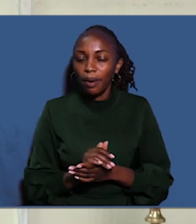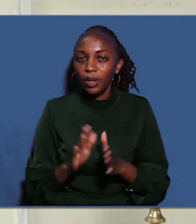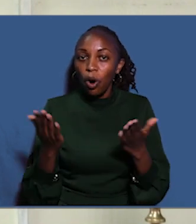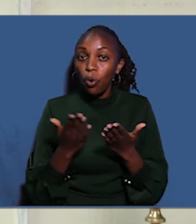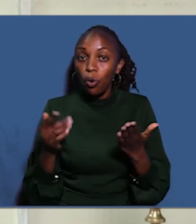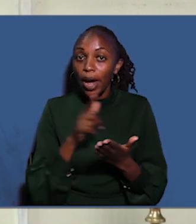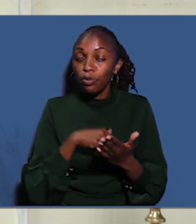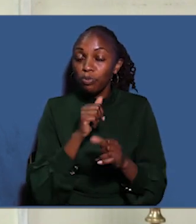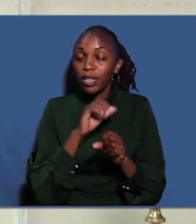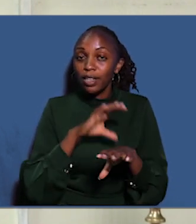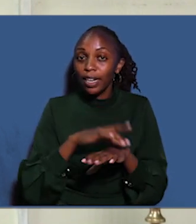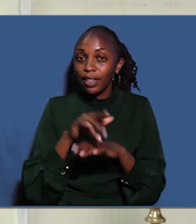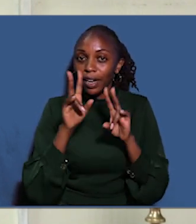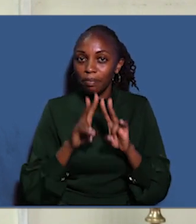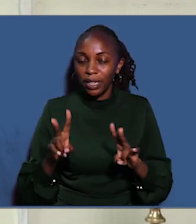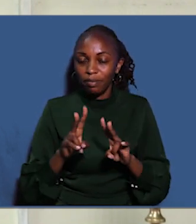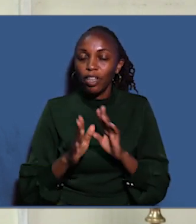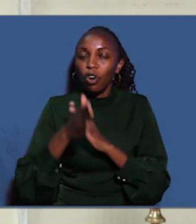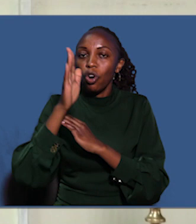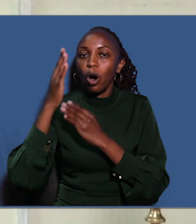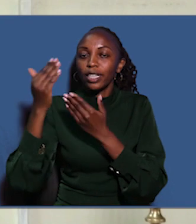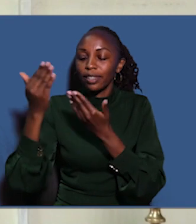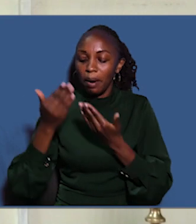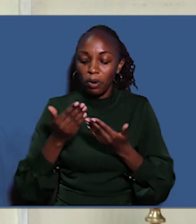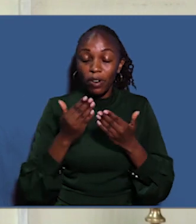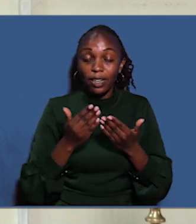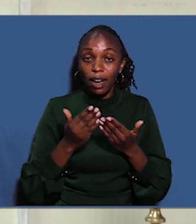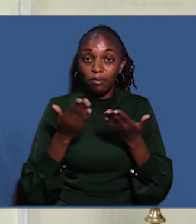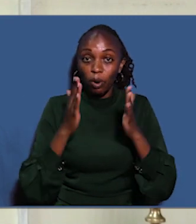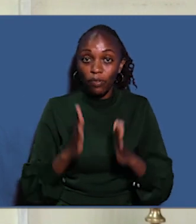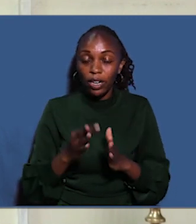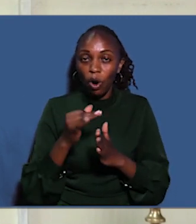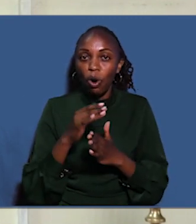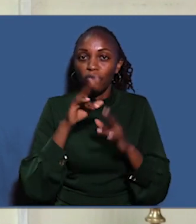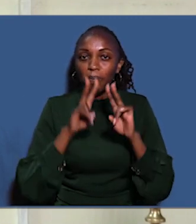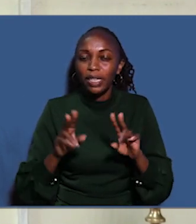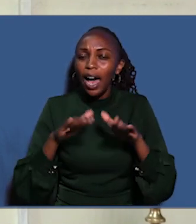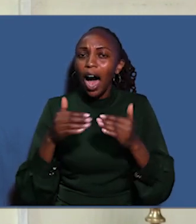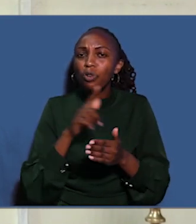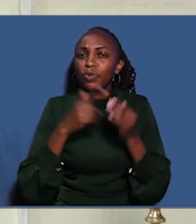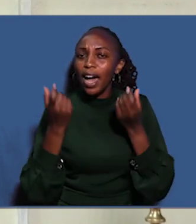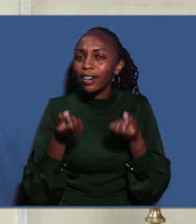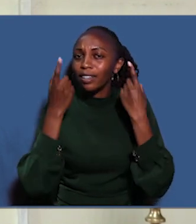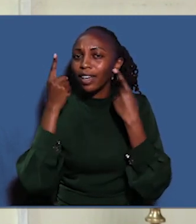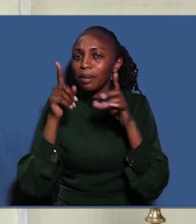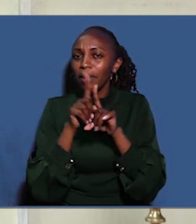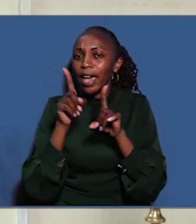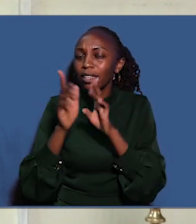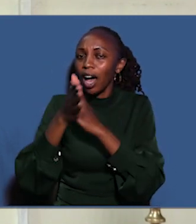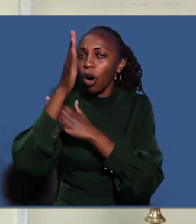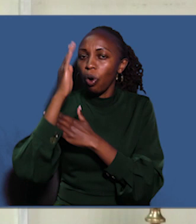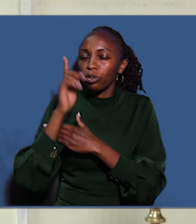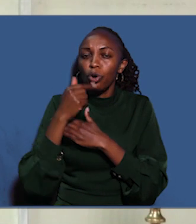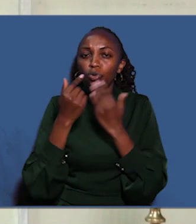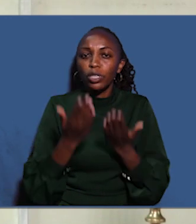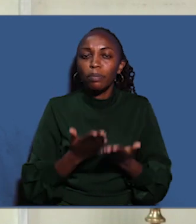we get it? He is the provider of peace. You know, how do we understand him as our God, a provider of true